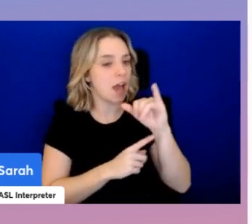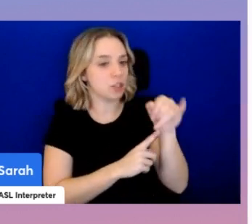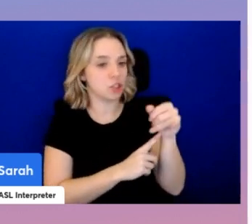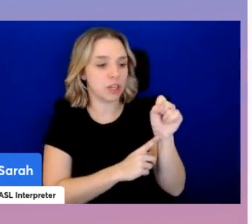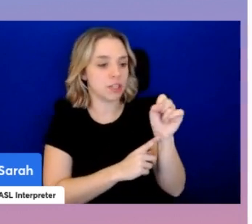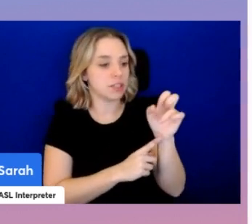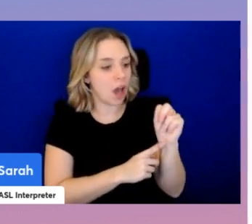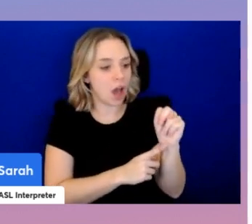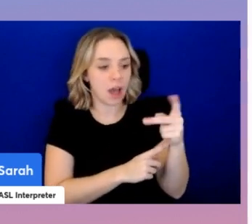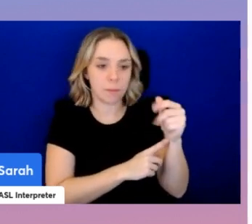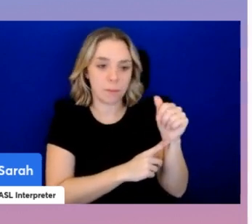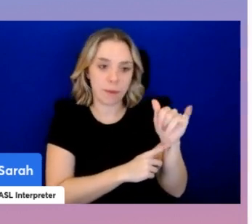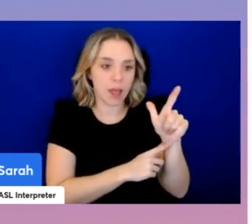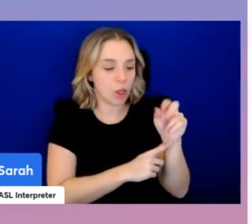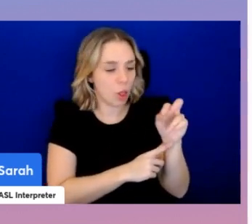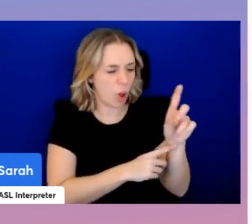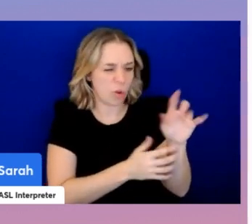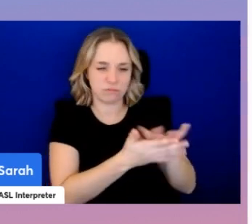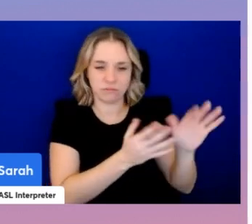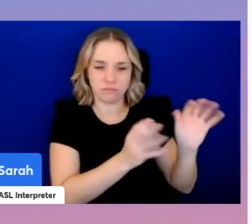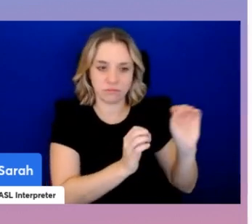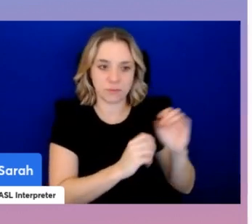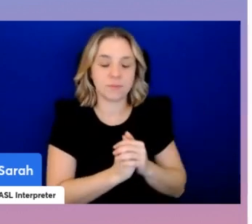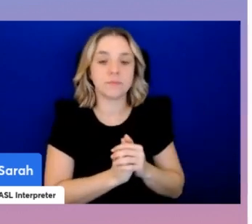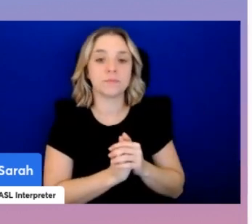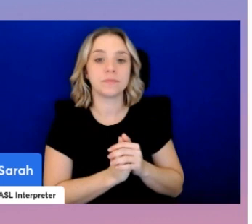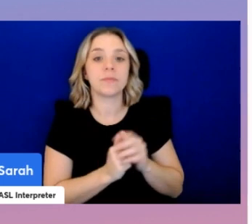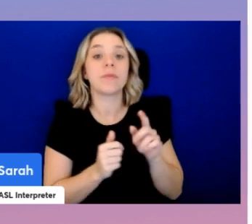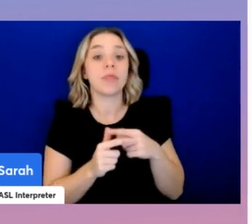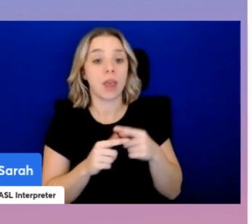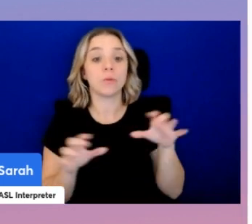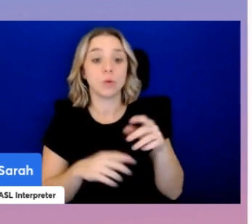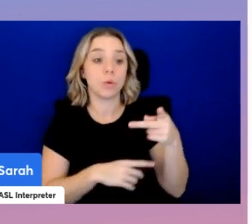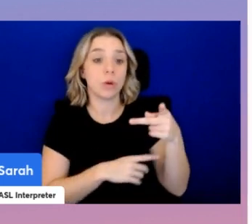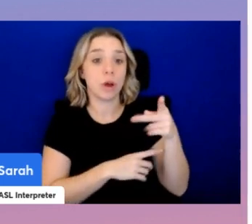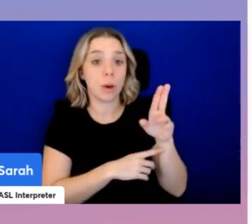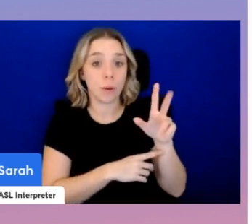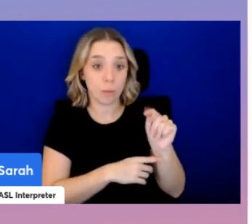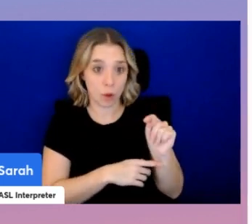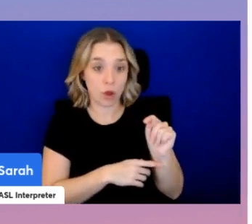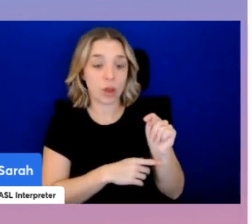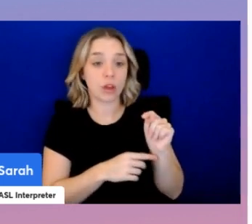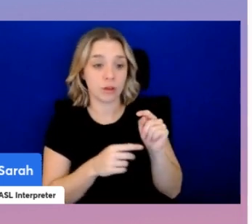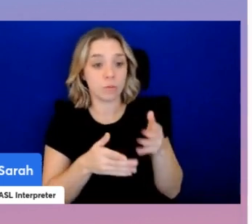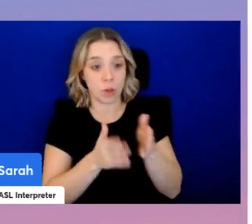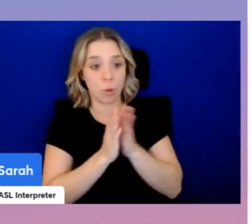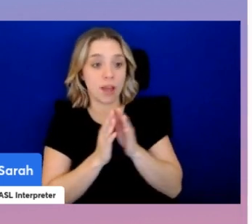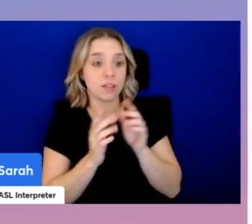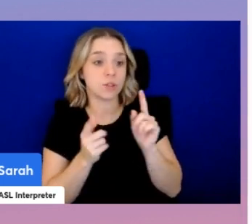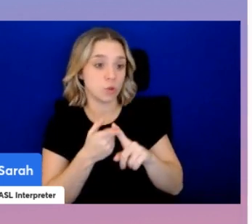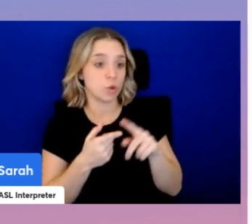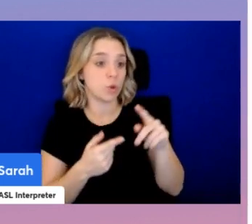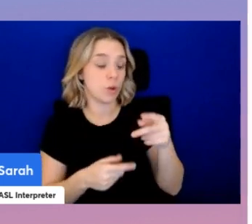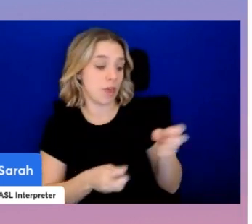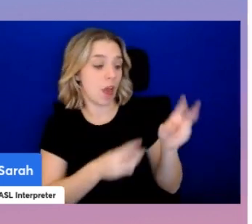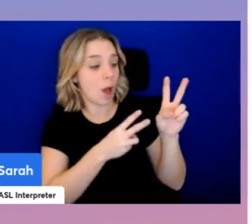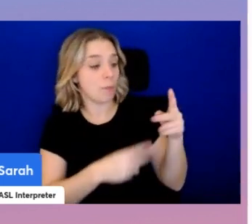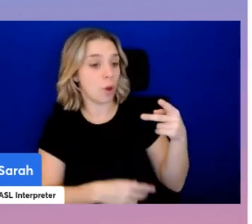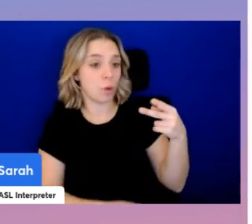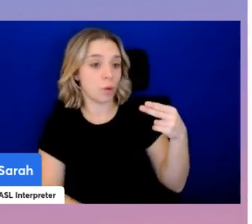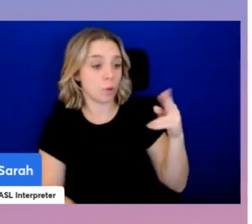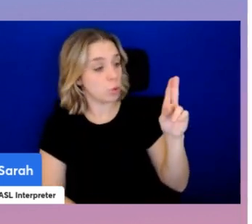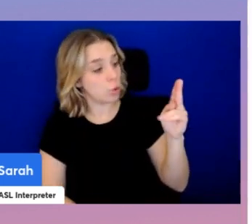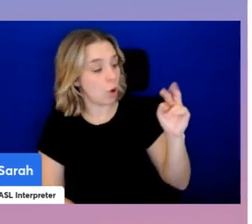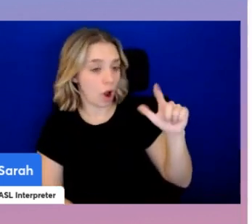anything else. Then we do a put request to the upload URL with the upload headers, and